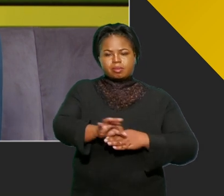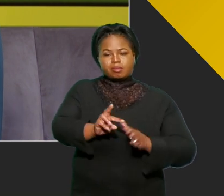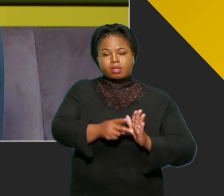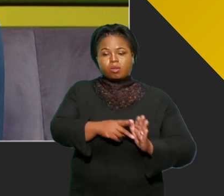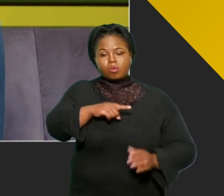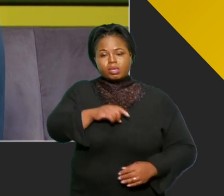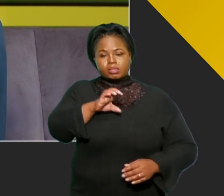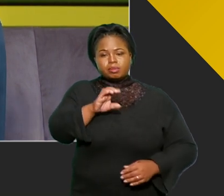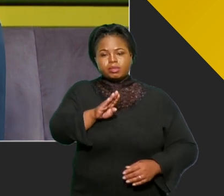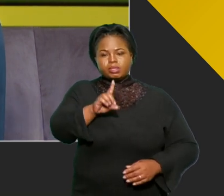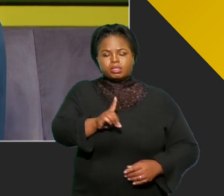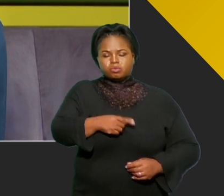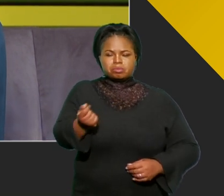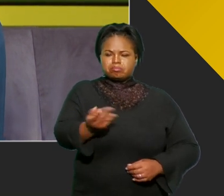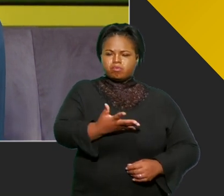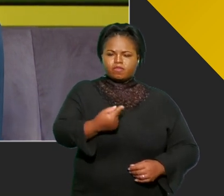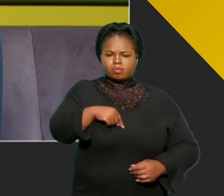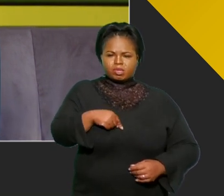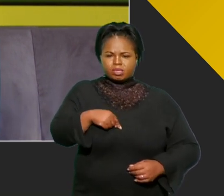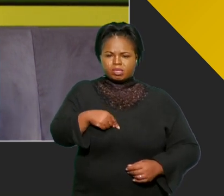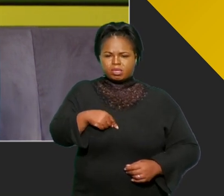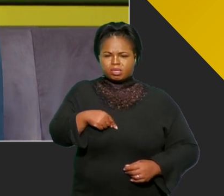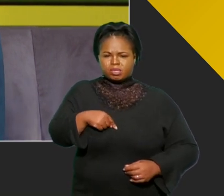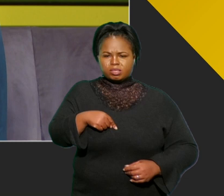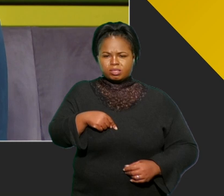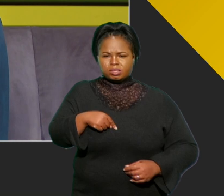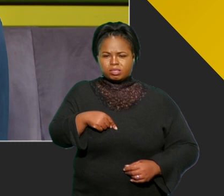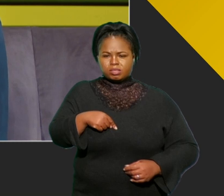CBD becomes too expensive for me. Then even I have to go to Soweto.